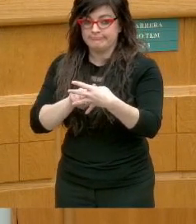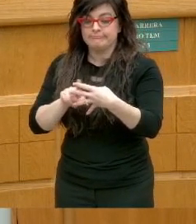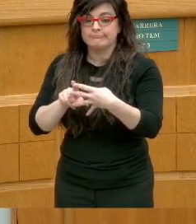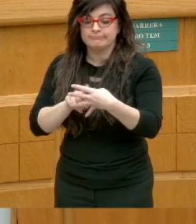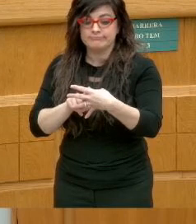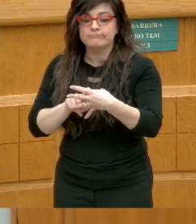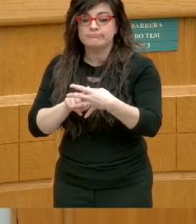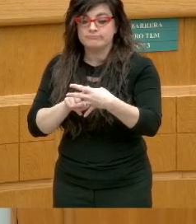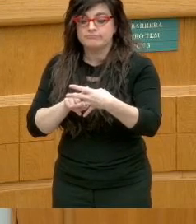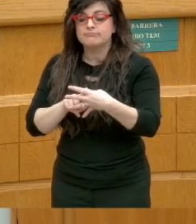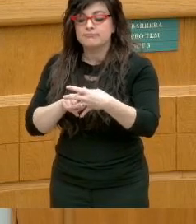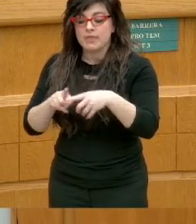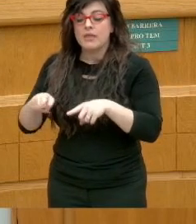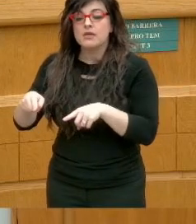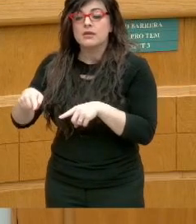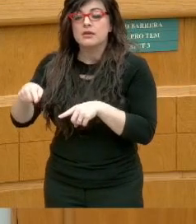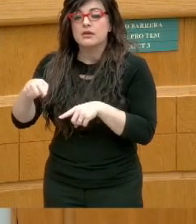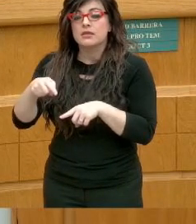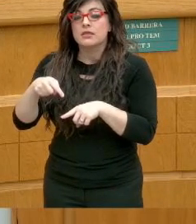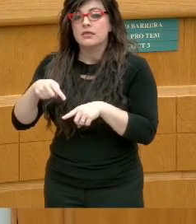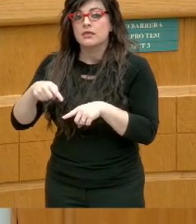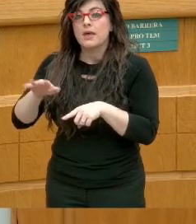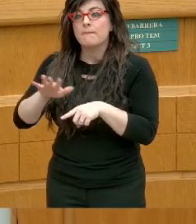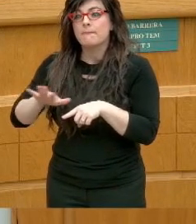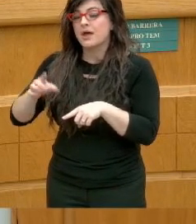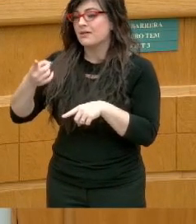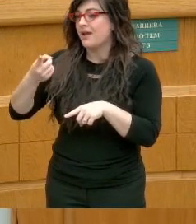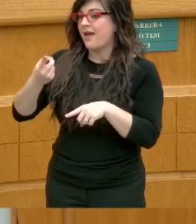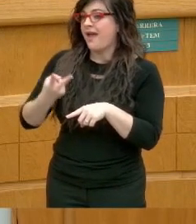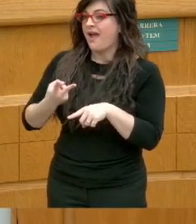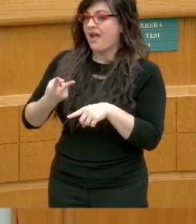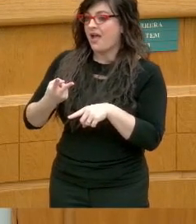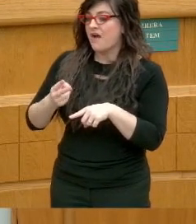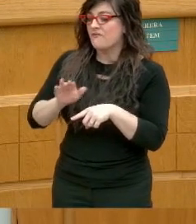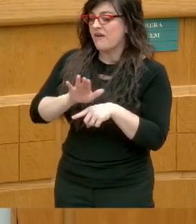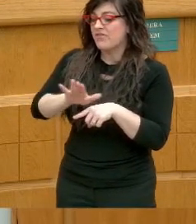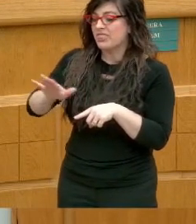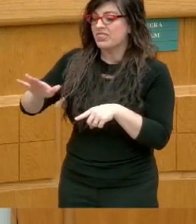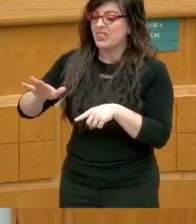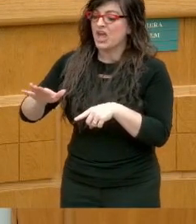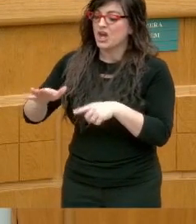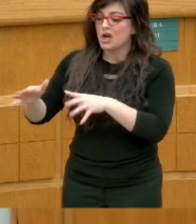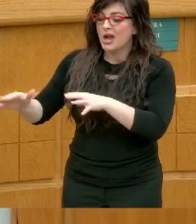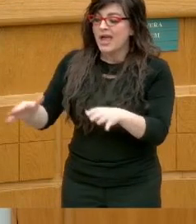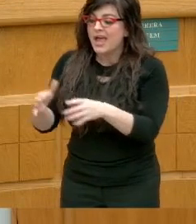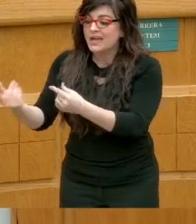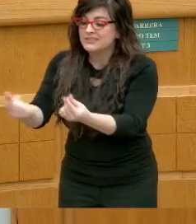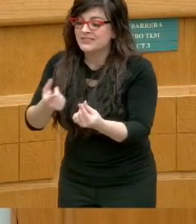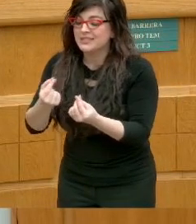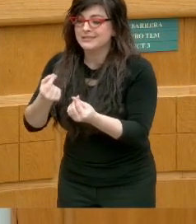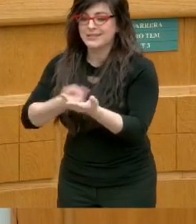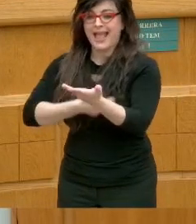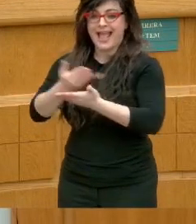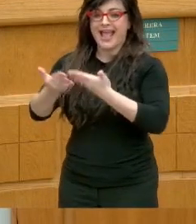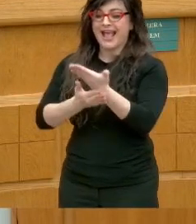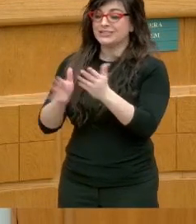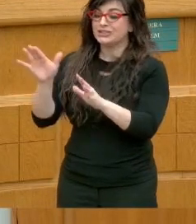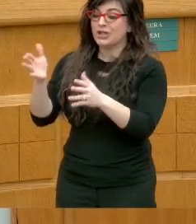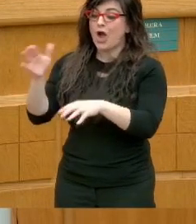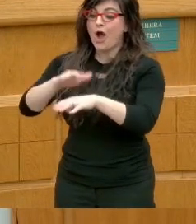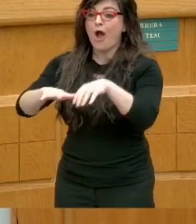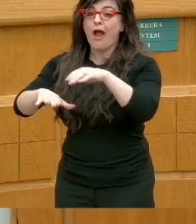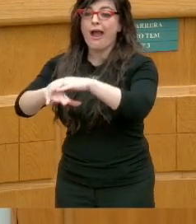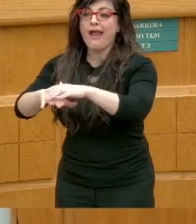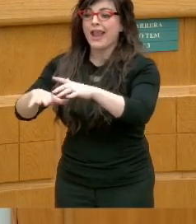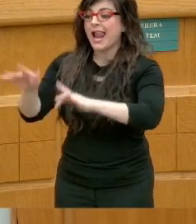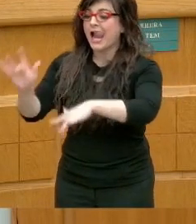They have several, at least half of their installations are hands-on type of a application or an installation, and they don't